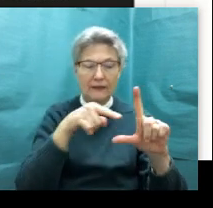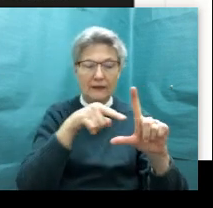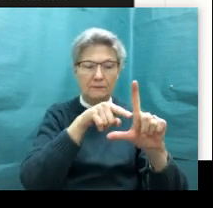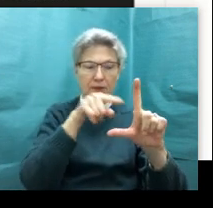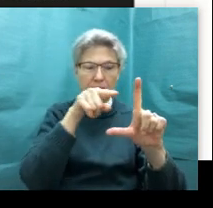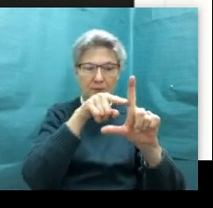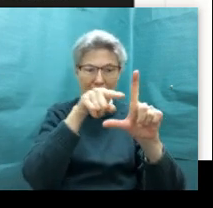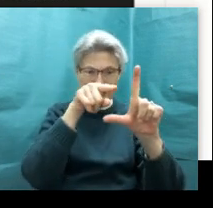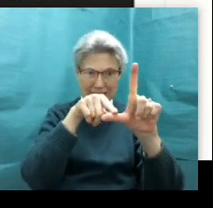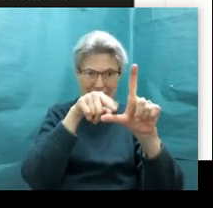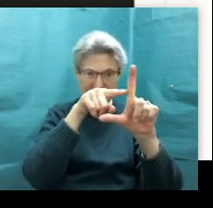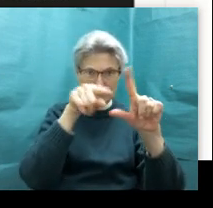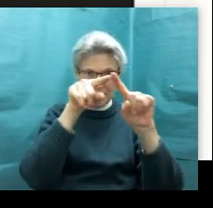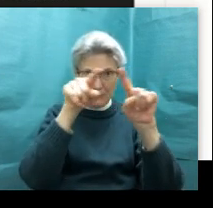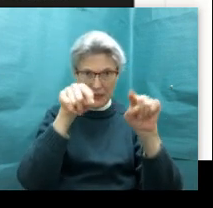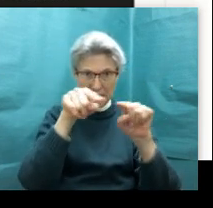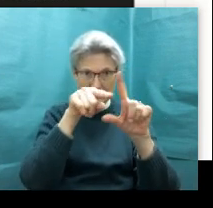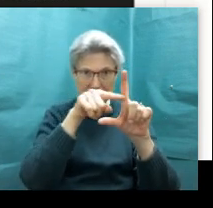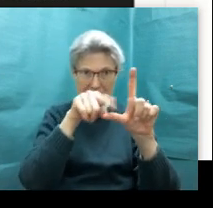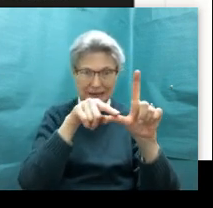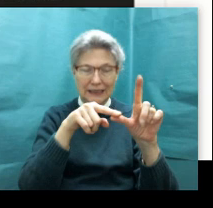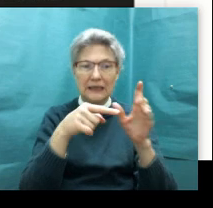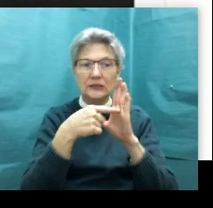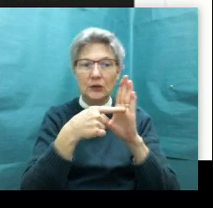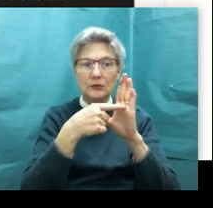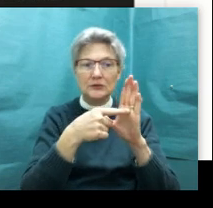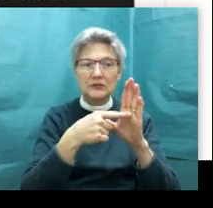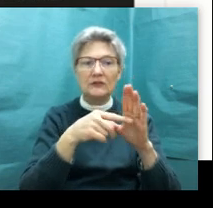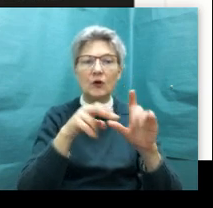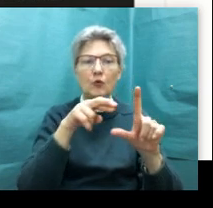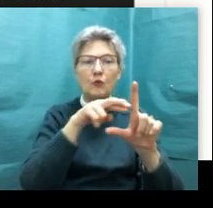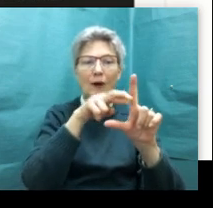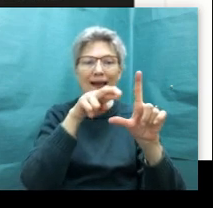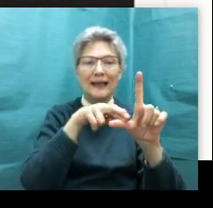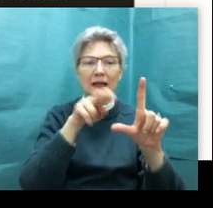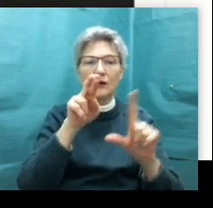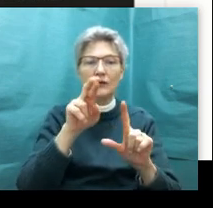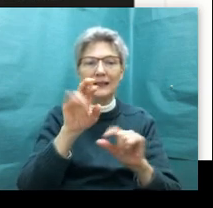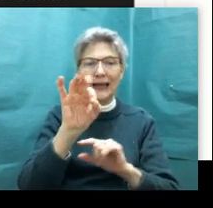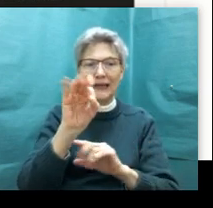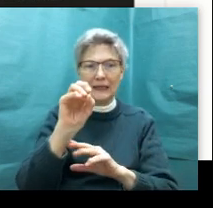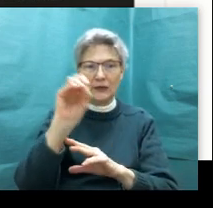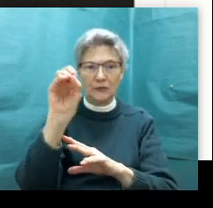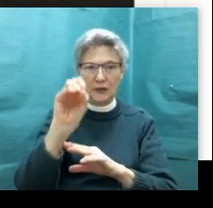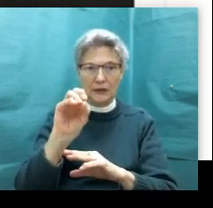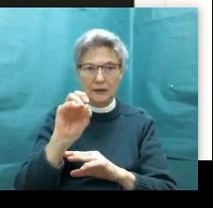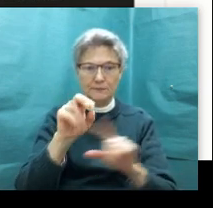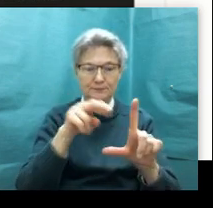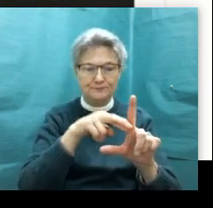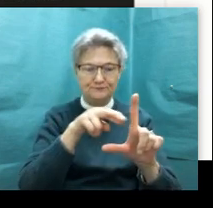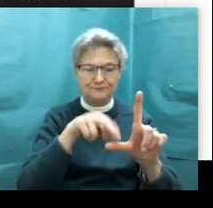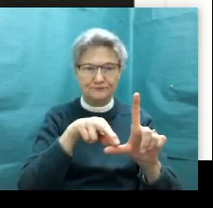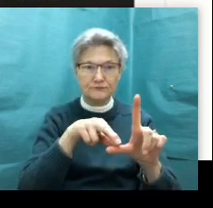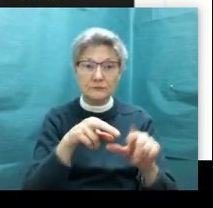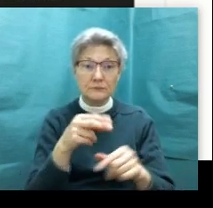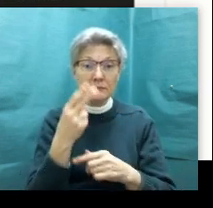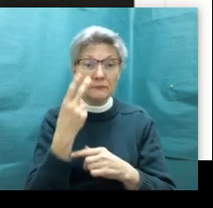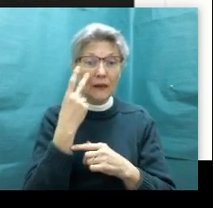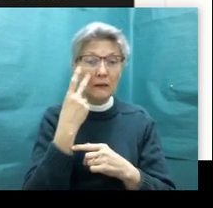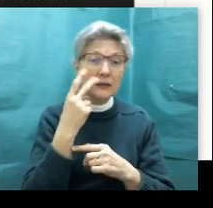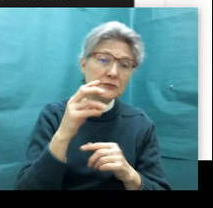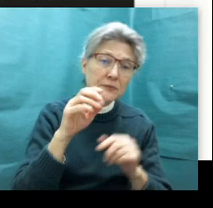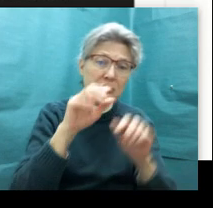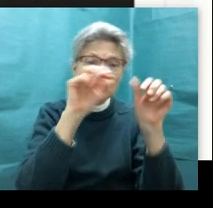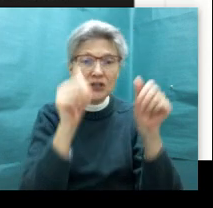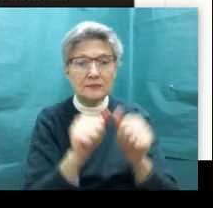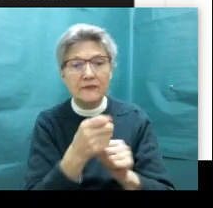angle. Okay, so no parallel sides. I'm looking through my figures, and I think I have a